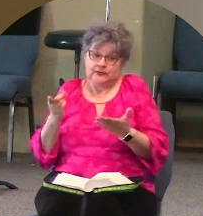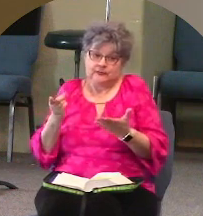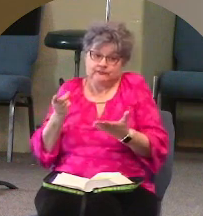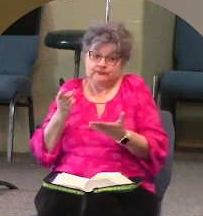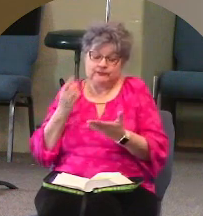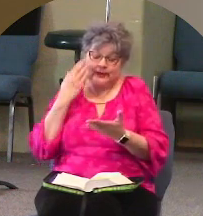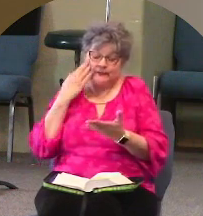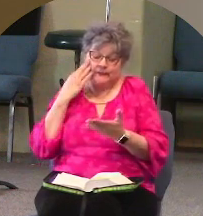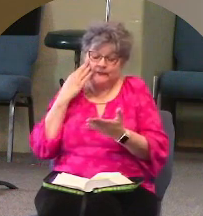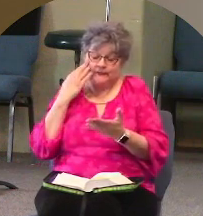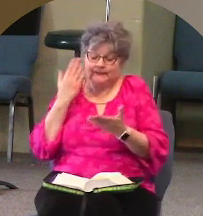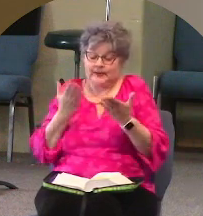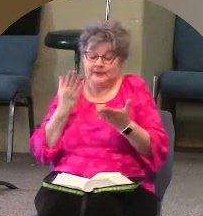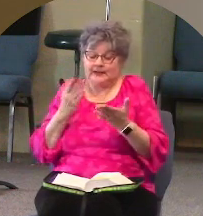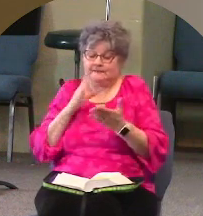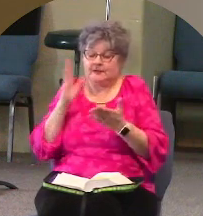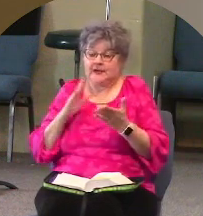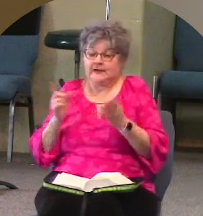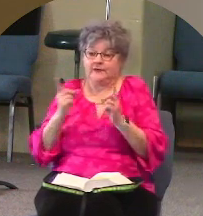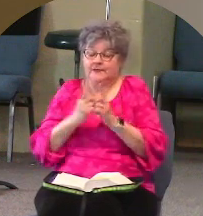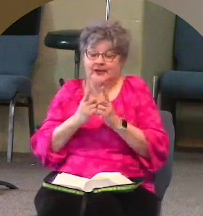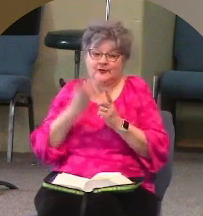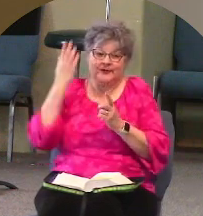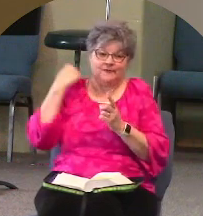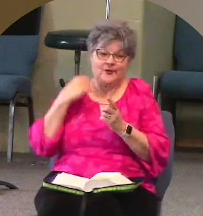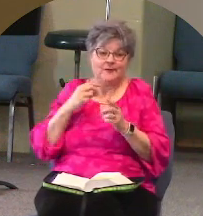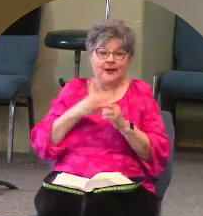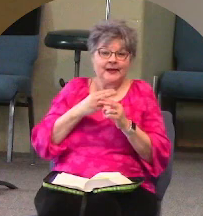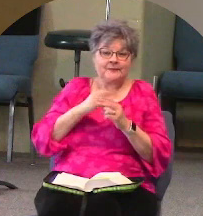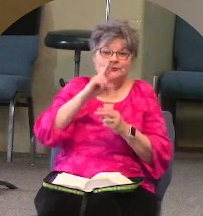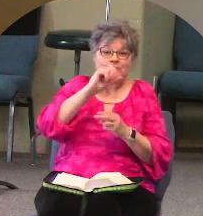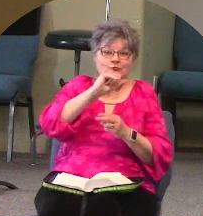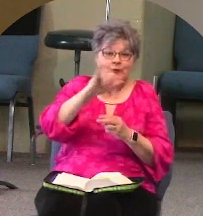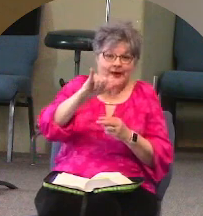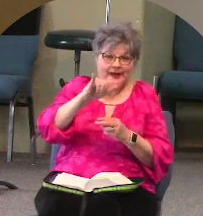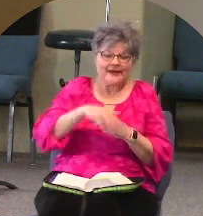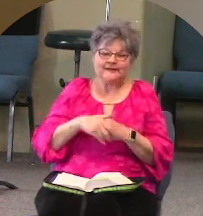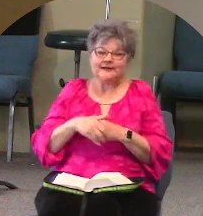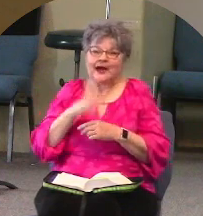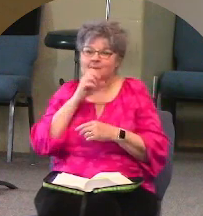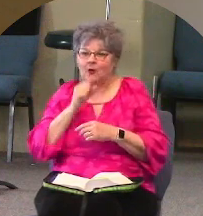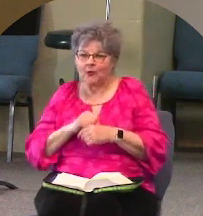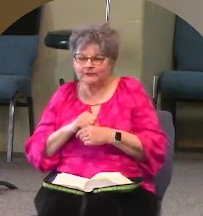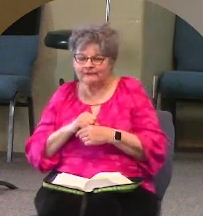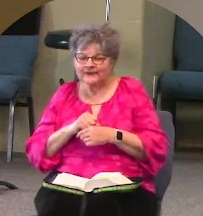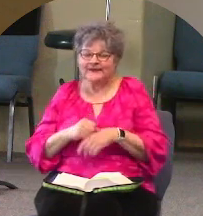don't know that I've ever met you before. I'm Ray, by the way. I'm old,